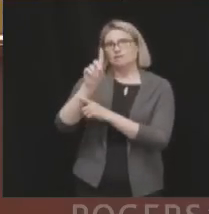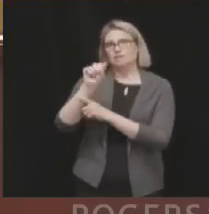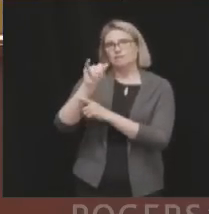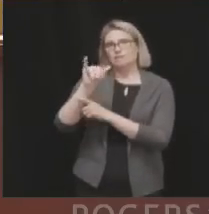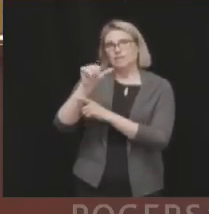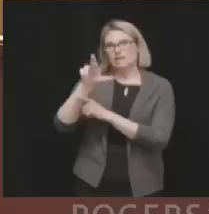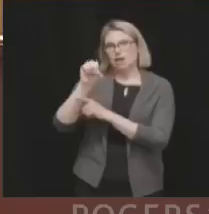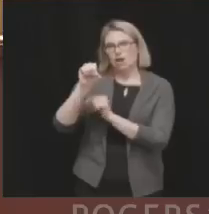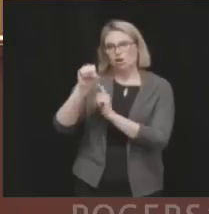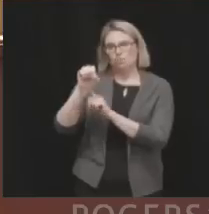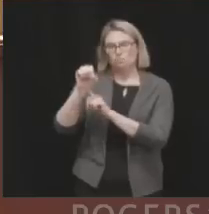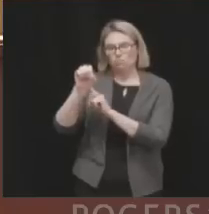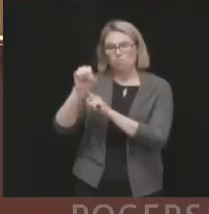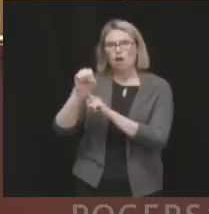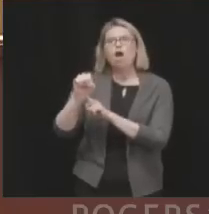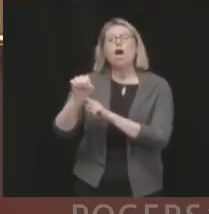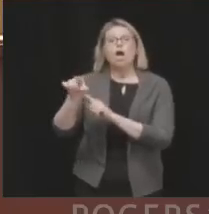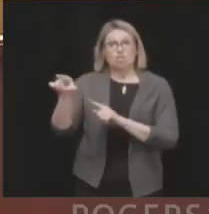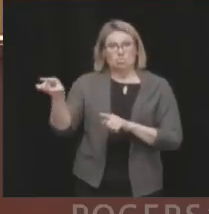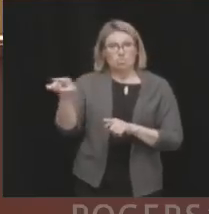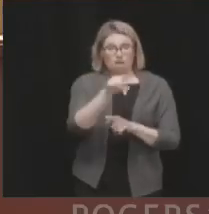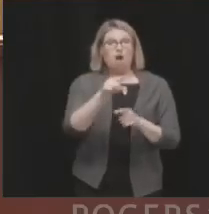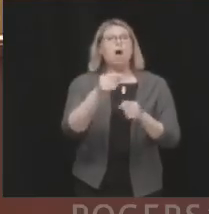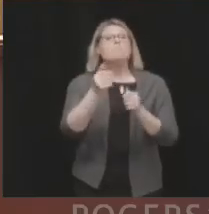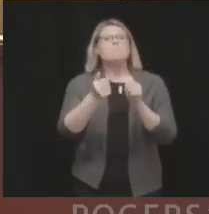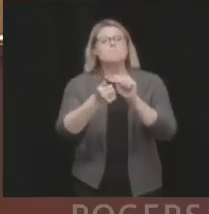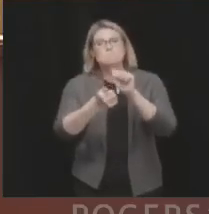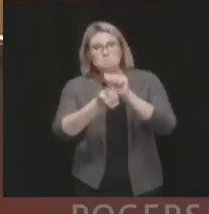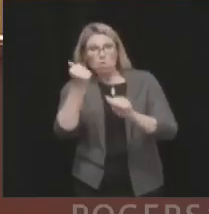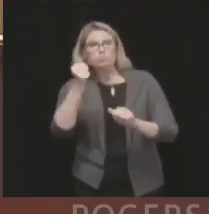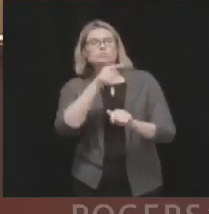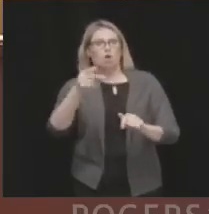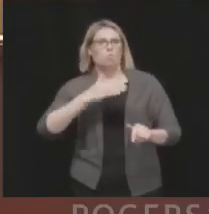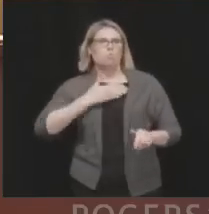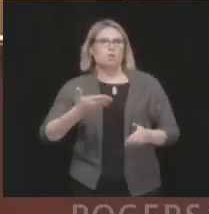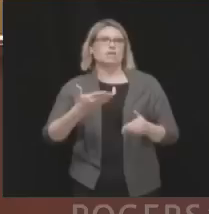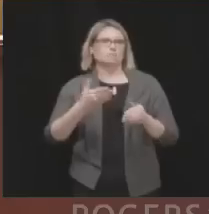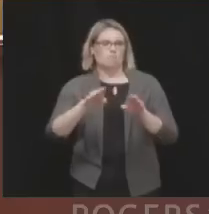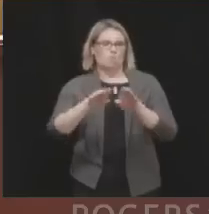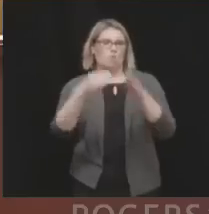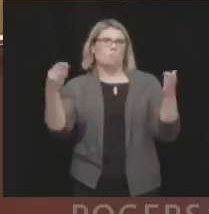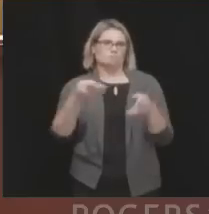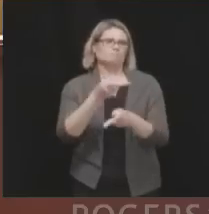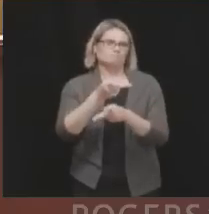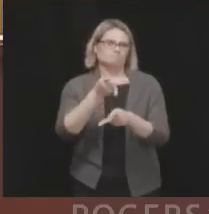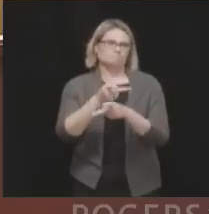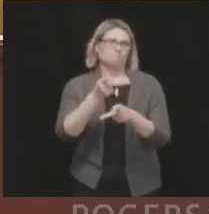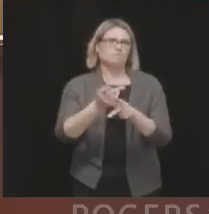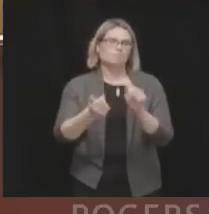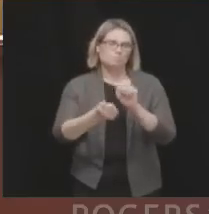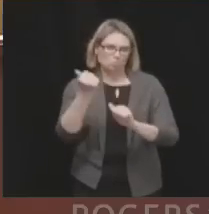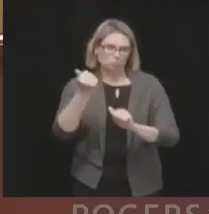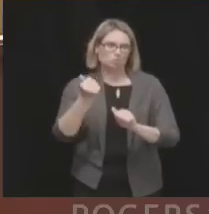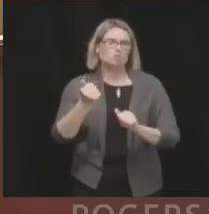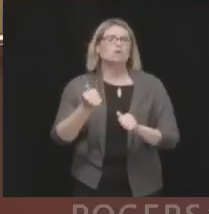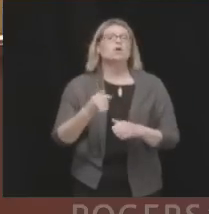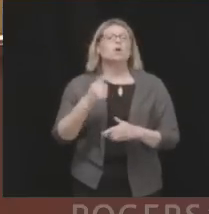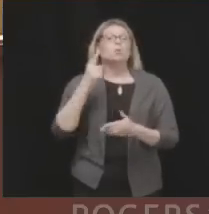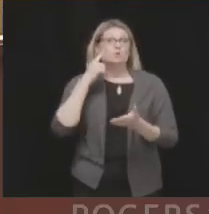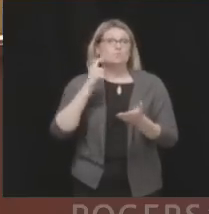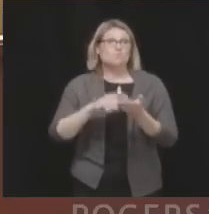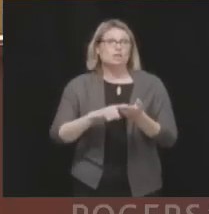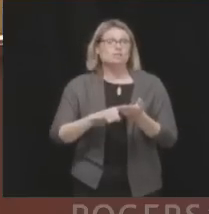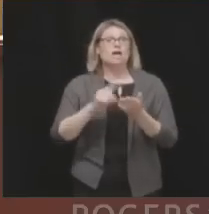public health requirements as we encourage people and provide opportunities for them to return to the labor force and open their businesses.